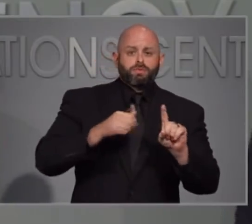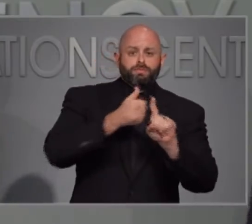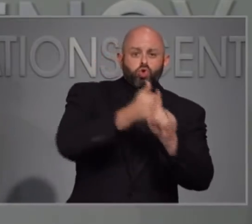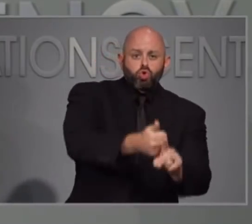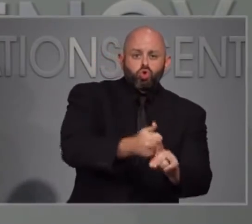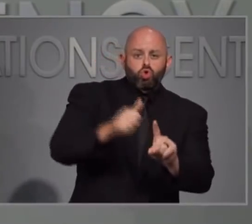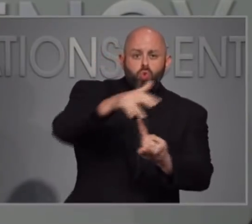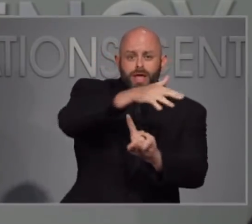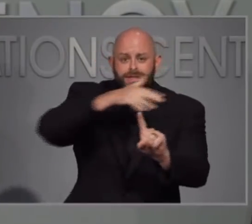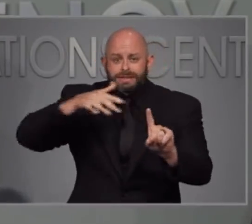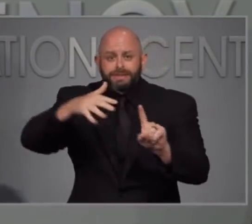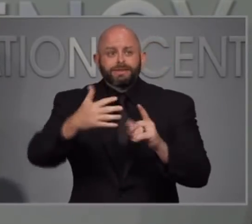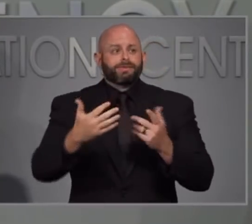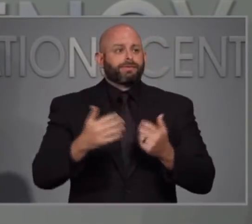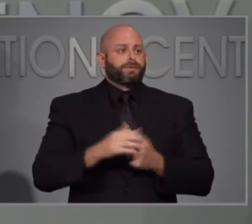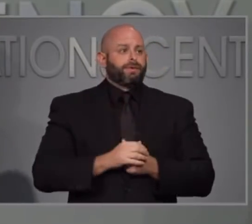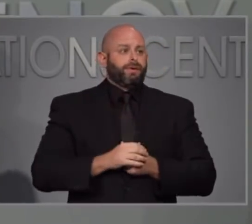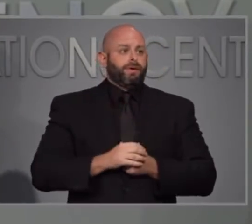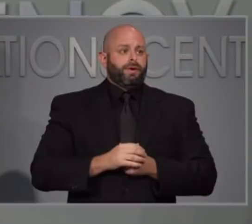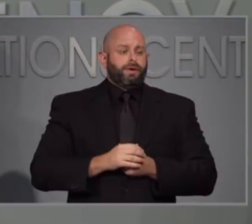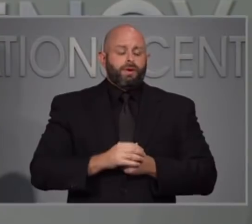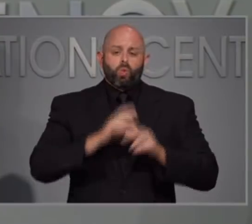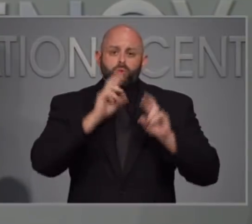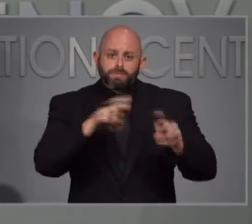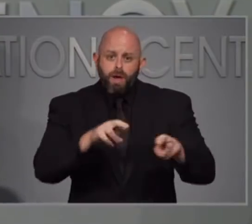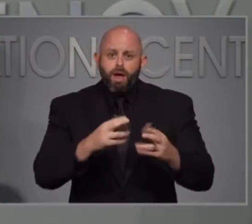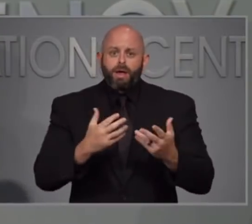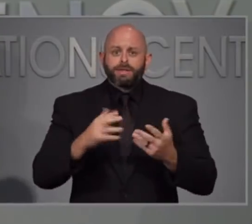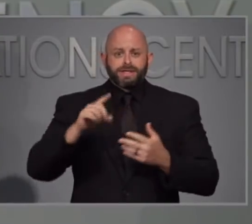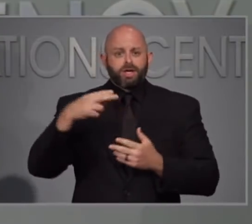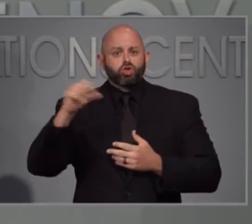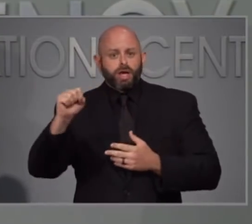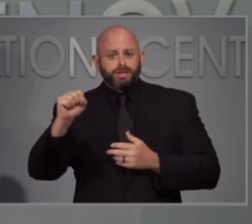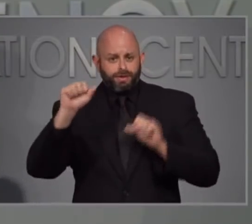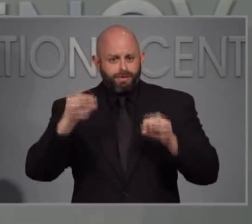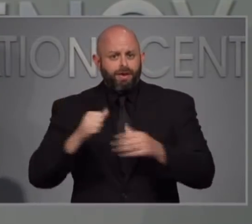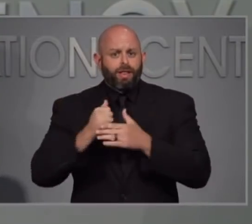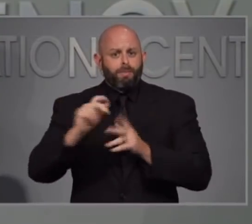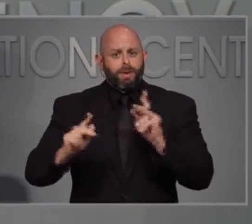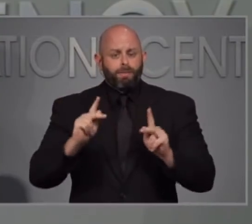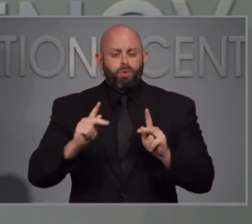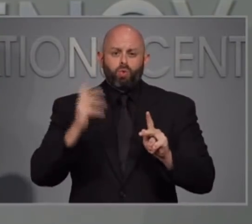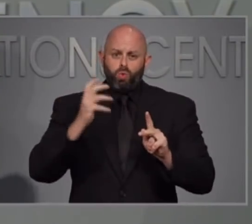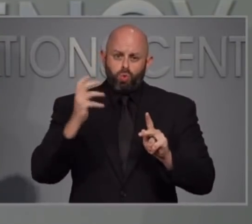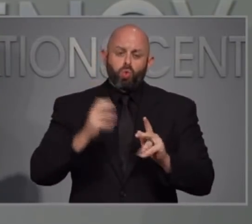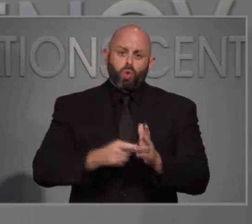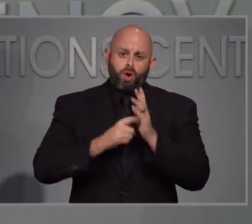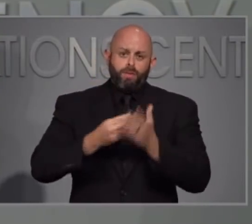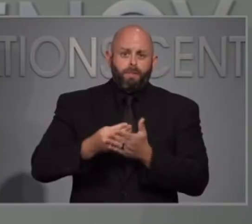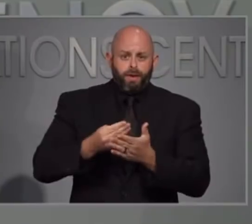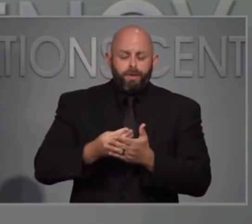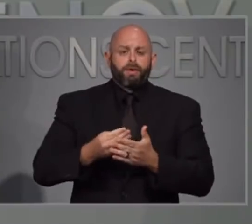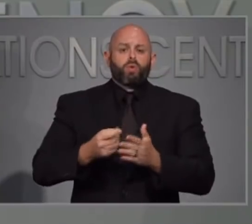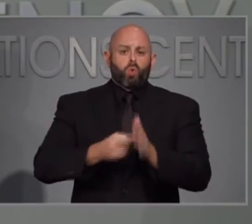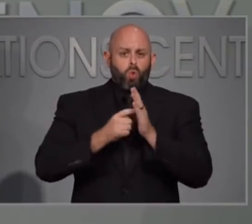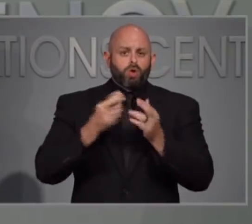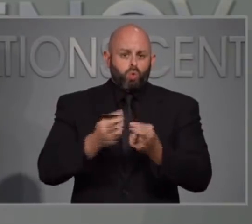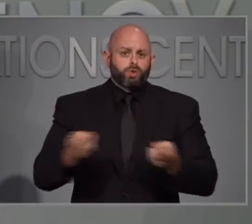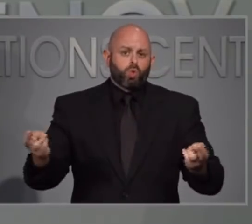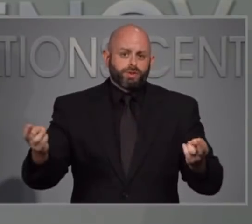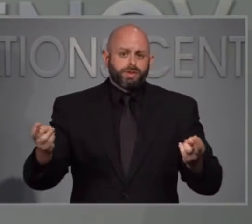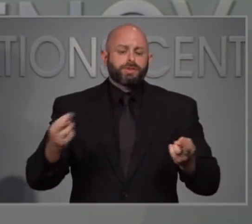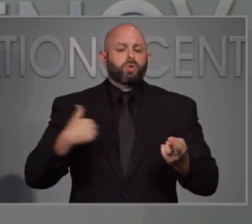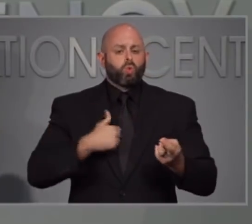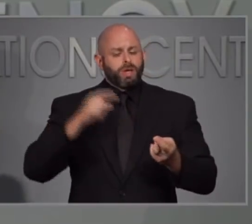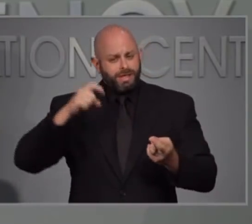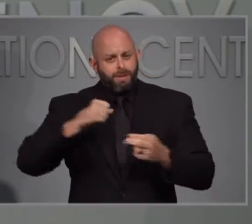then the recovery aspects of this. So I'm appreciative that folks are recognizing that takes resources, and to make sure that resources are